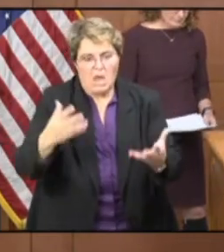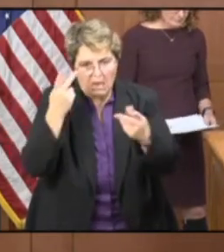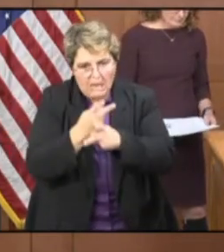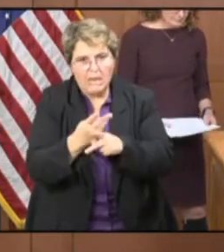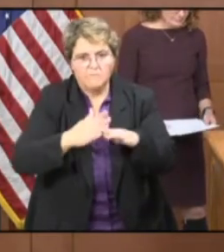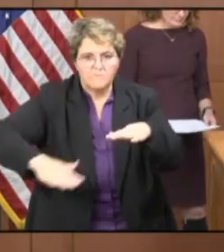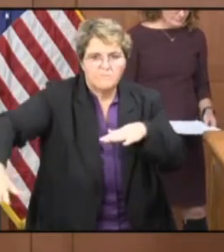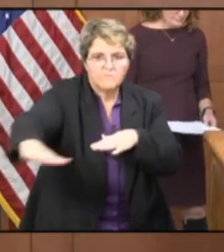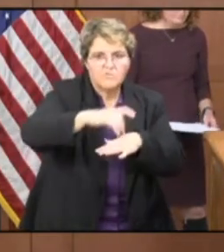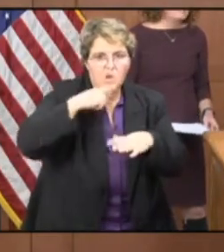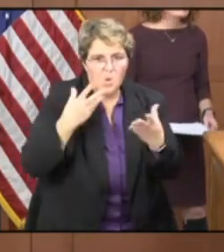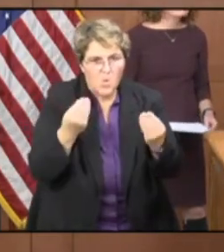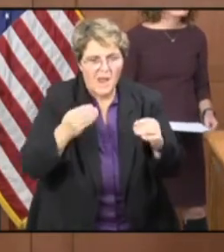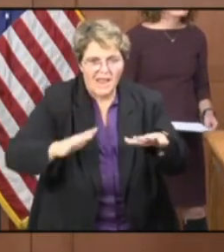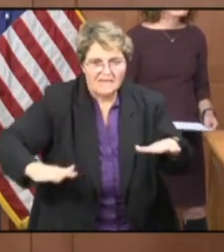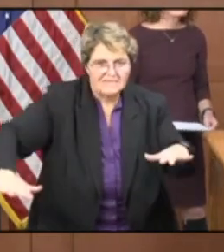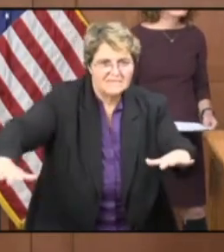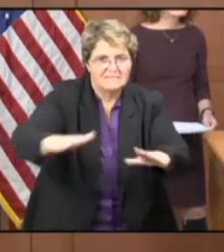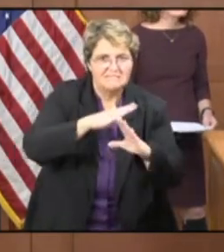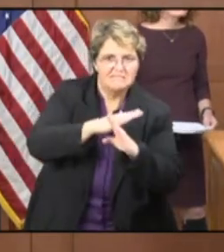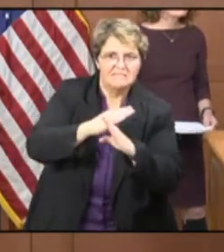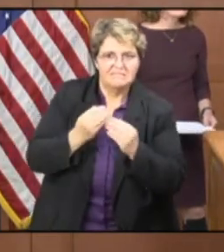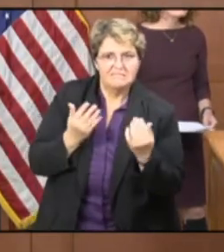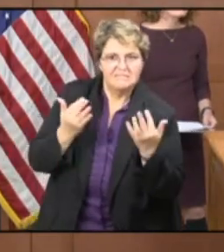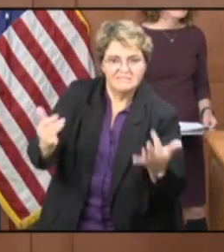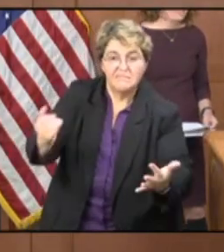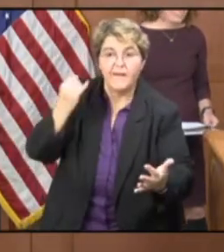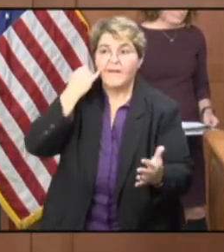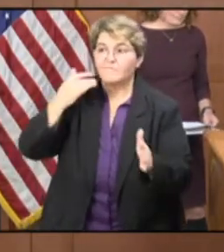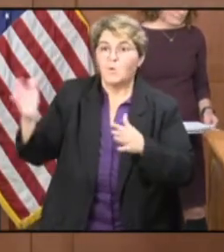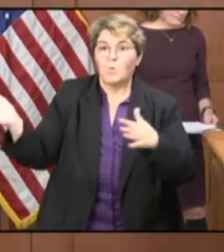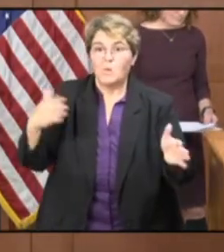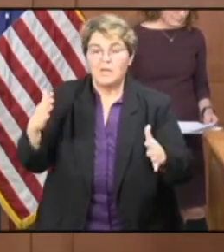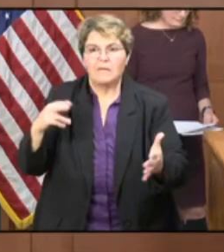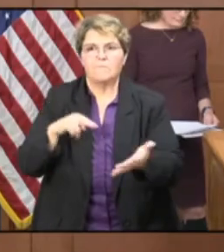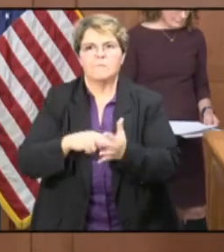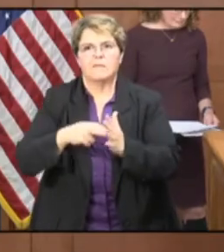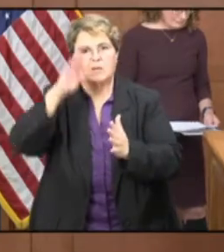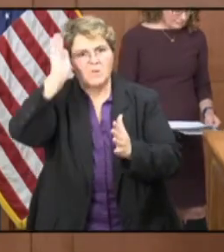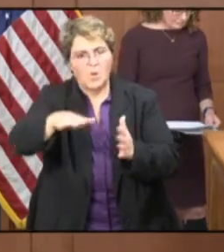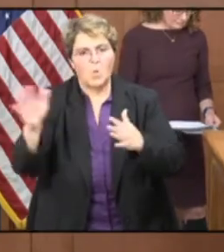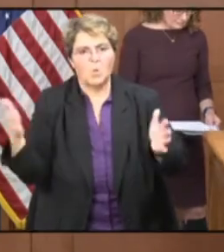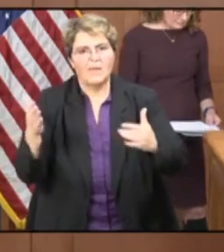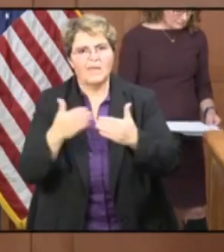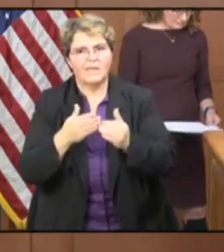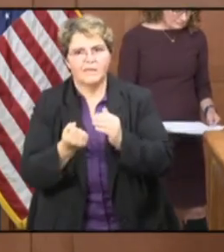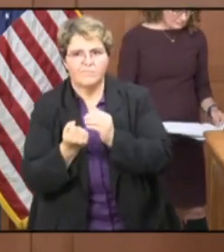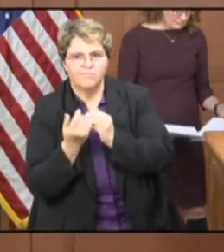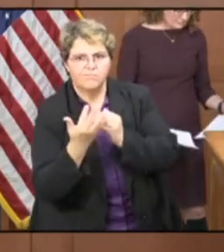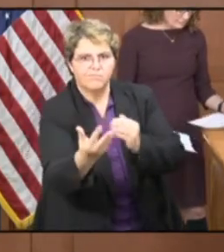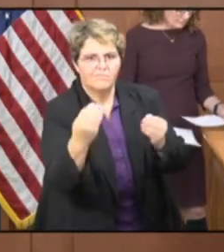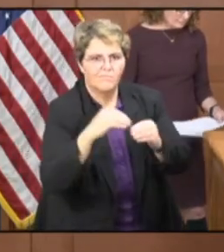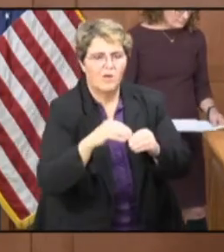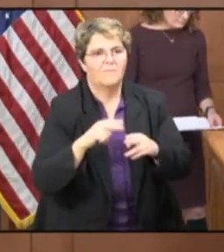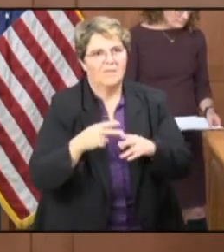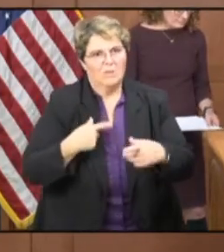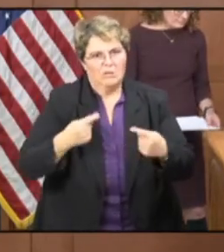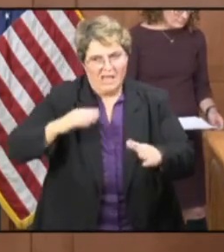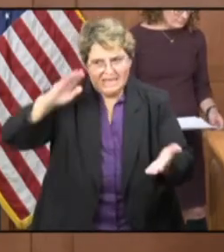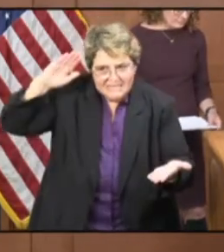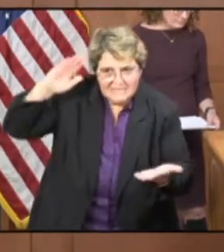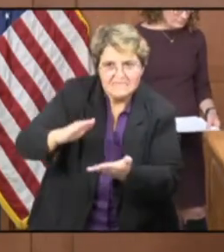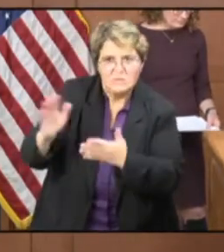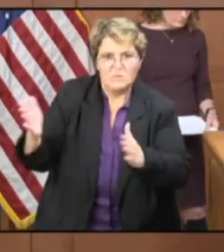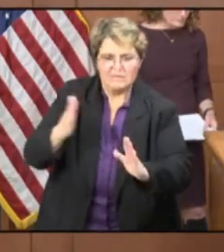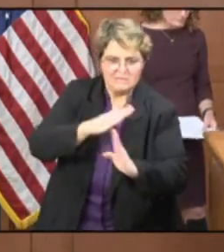these wildfires. If the wind picks up, you've heard the phrase spread like wildfire. That's what we're trying to avoid. I'm very